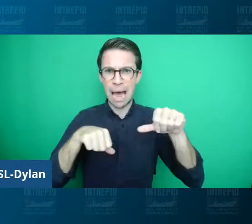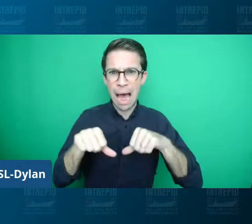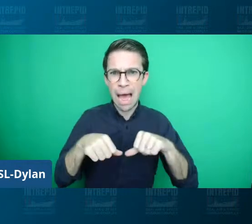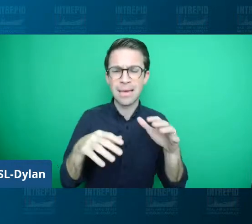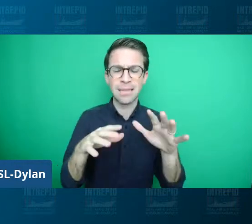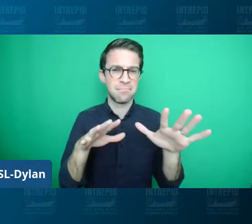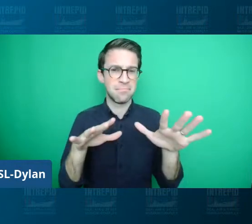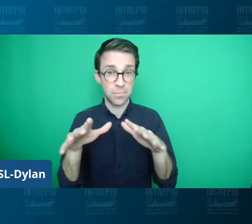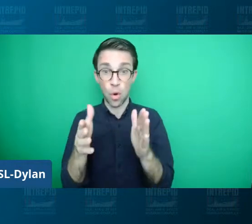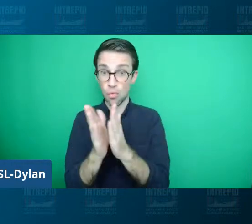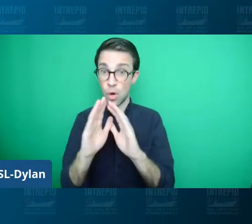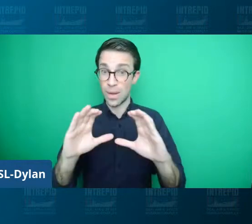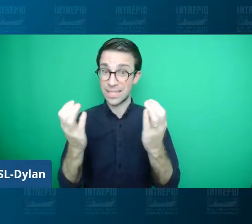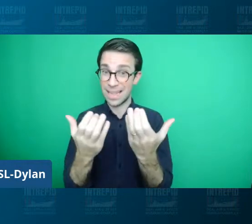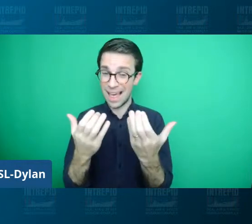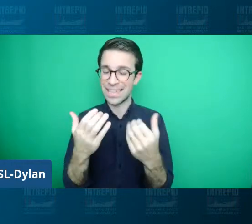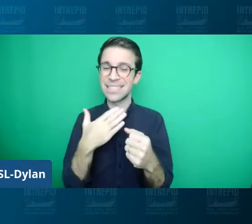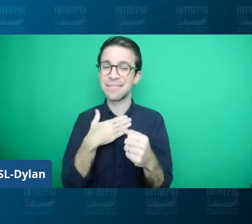by visiting